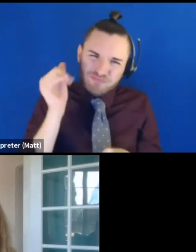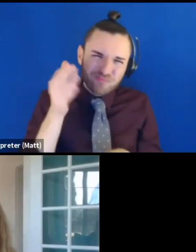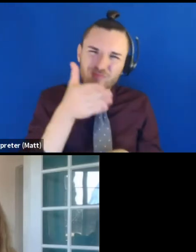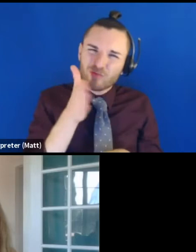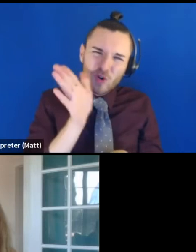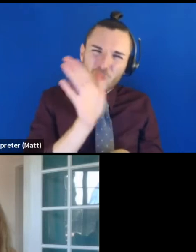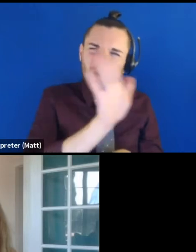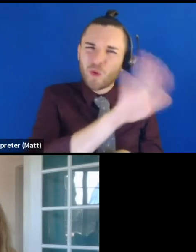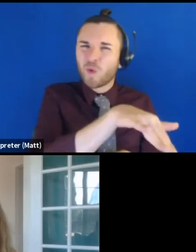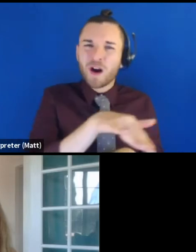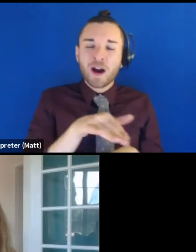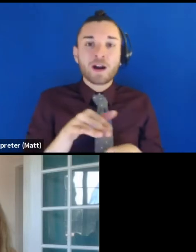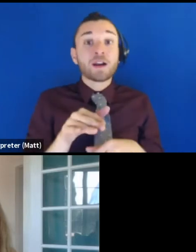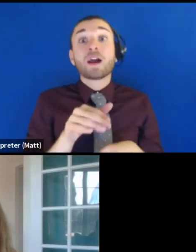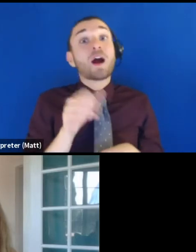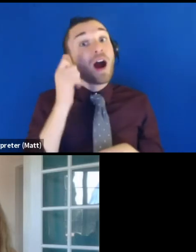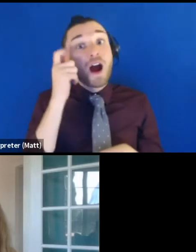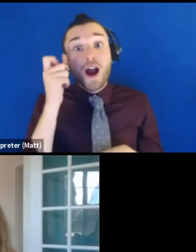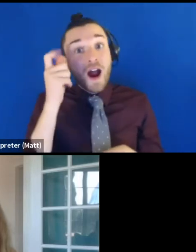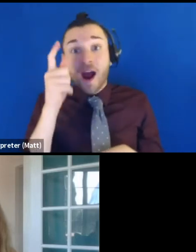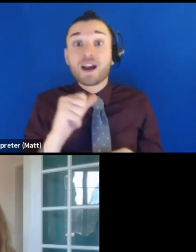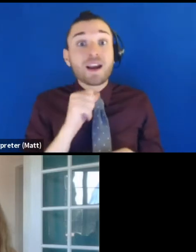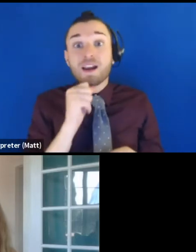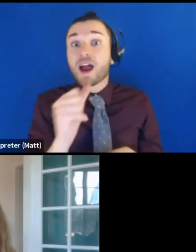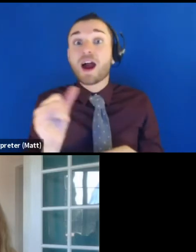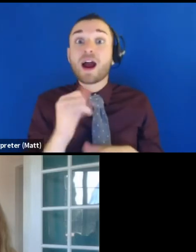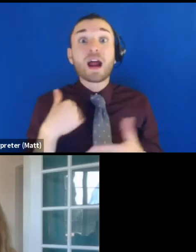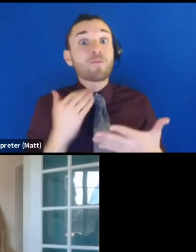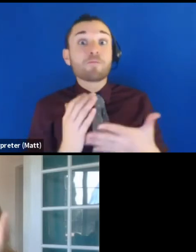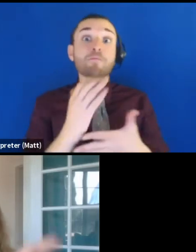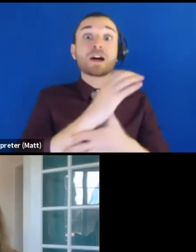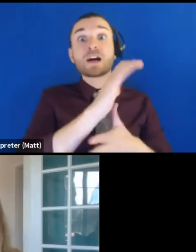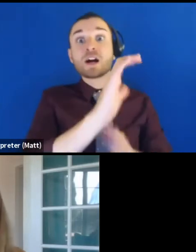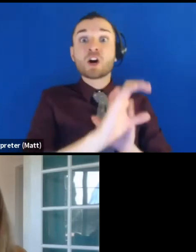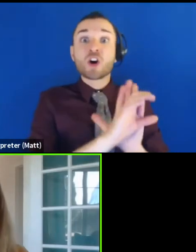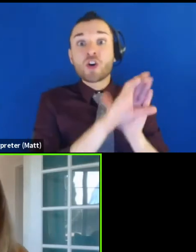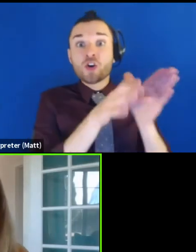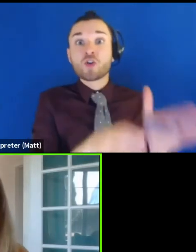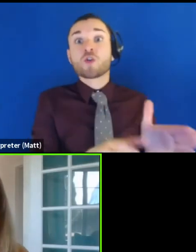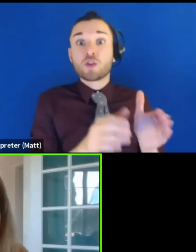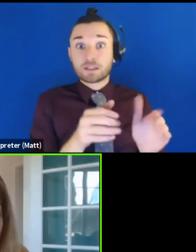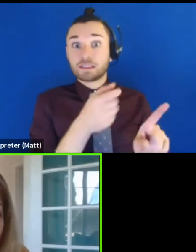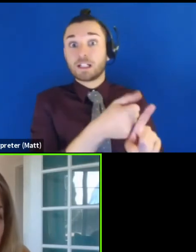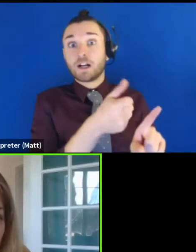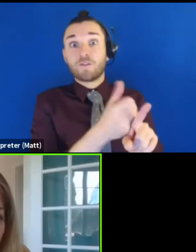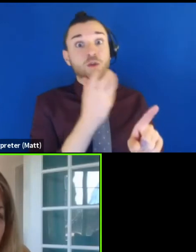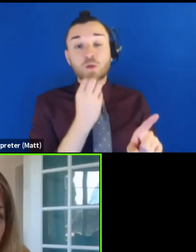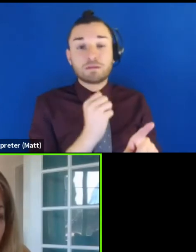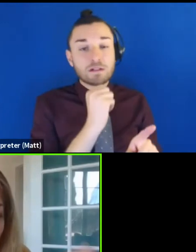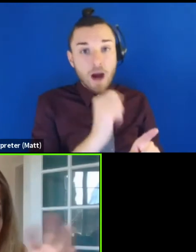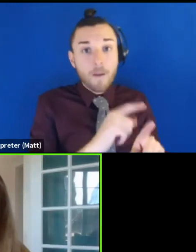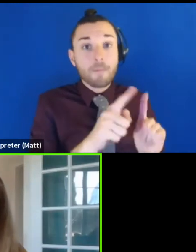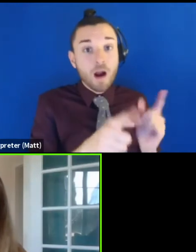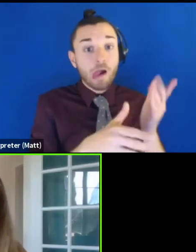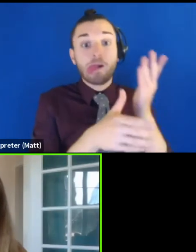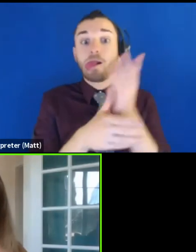necessarily through characters that were like the main Jewish woman at the center of the show. I was reading about